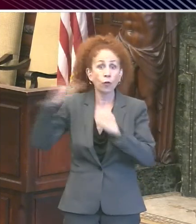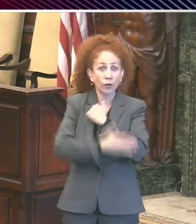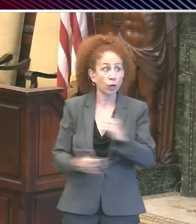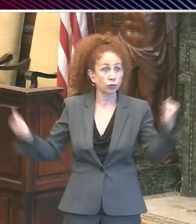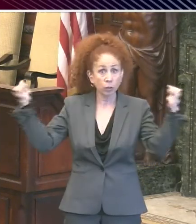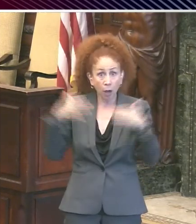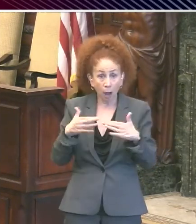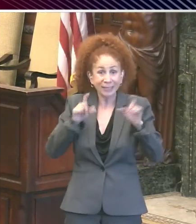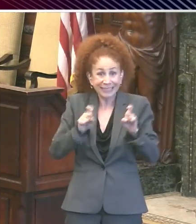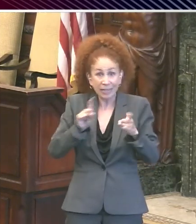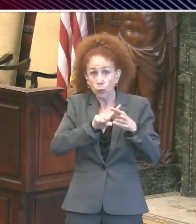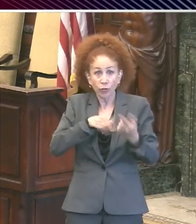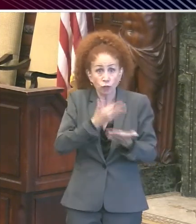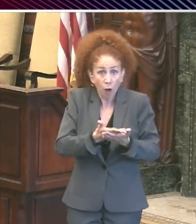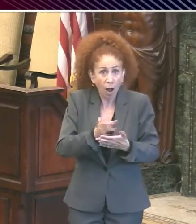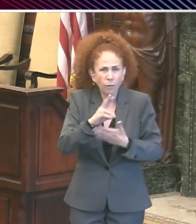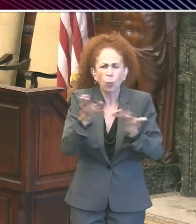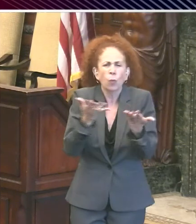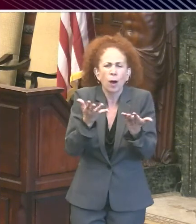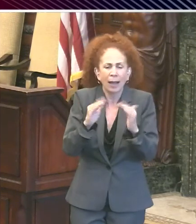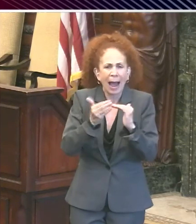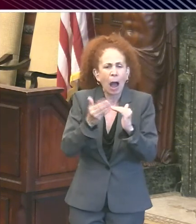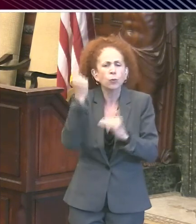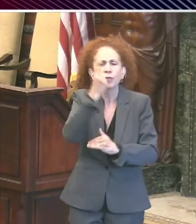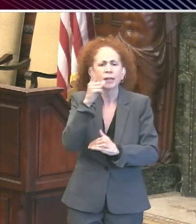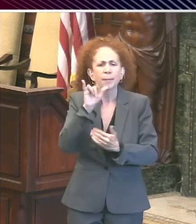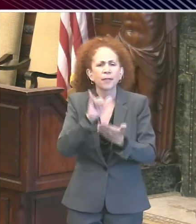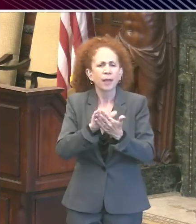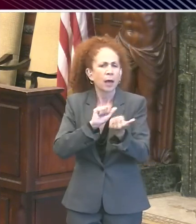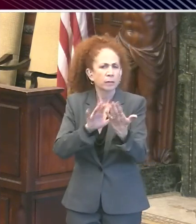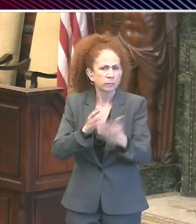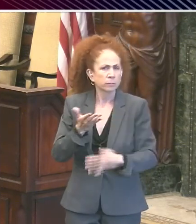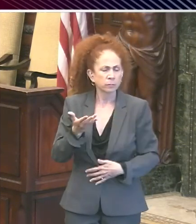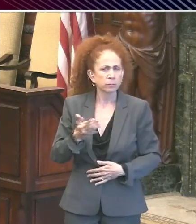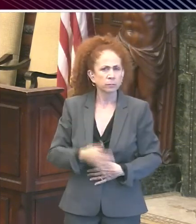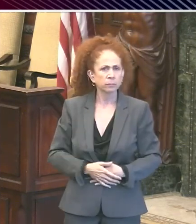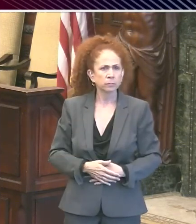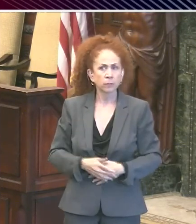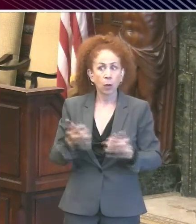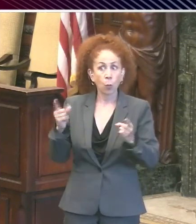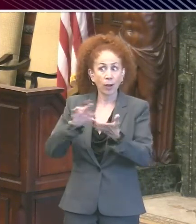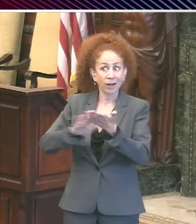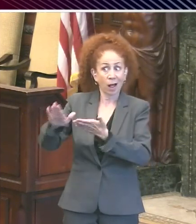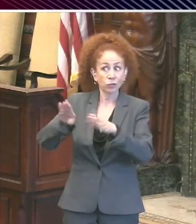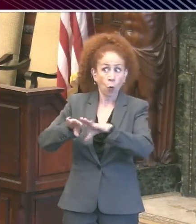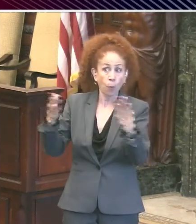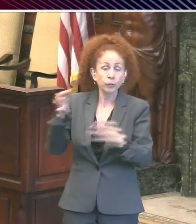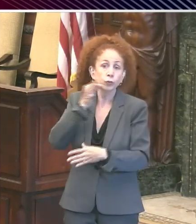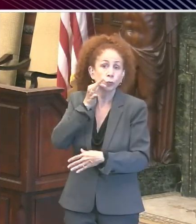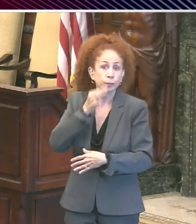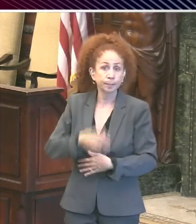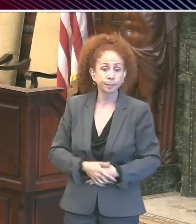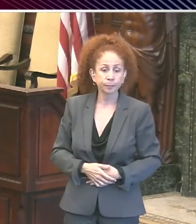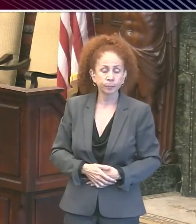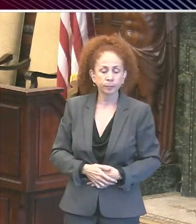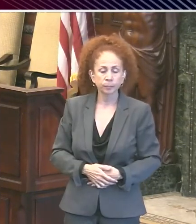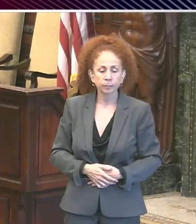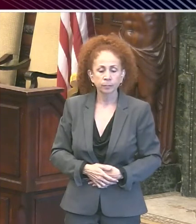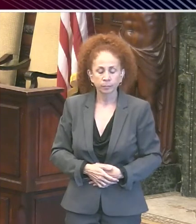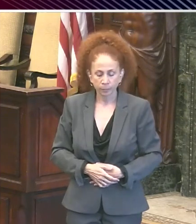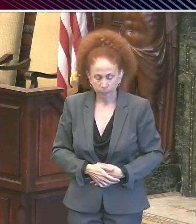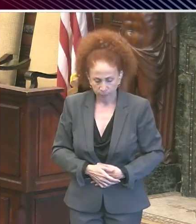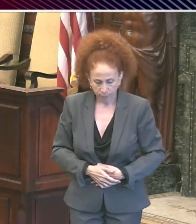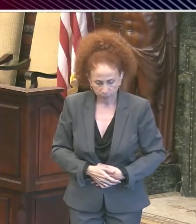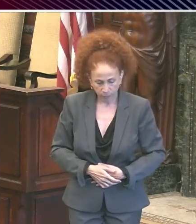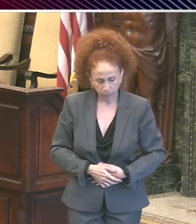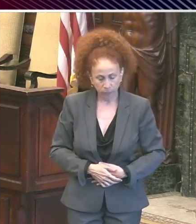test them as soon as they get in, or how are you thinking about that as colleges reopening comes up? I believe we are not. Dr. Farley